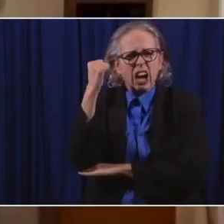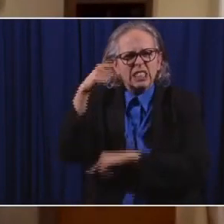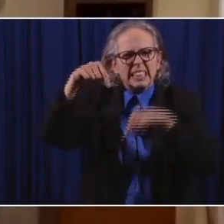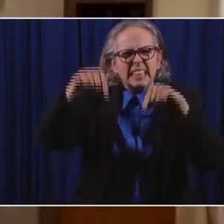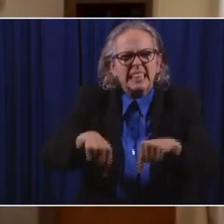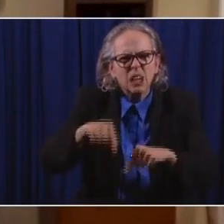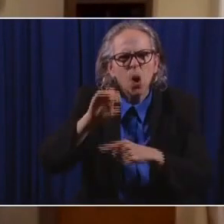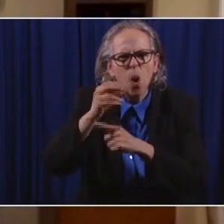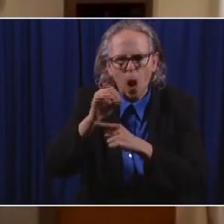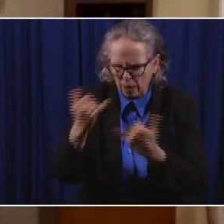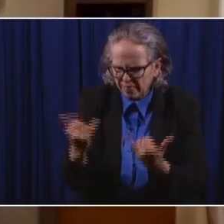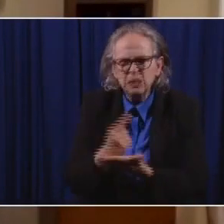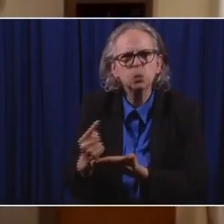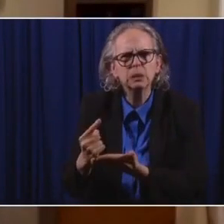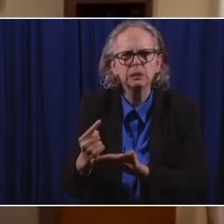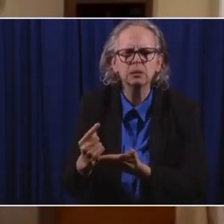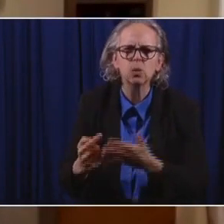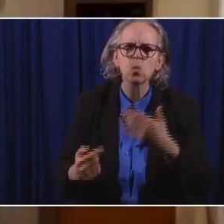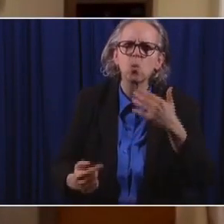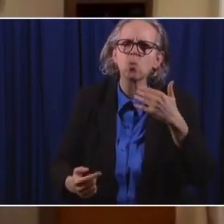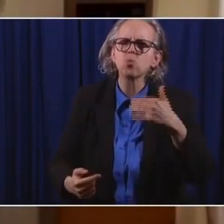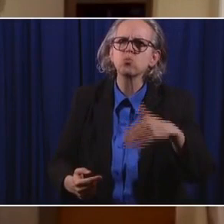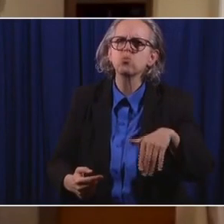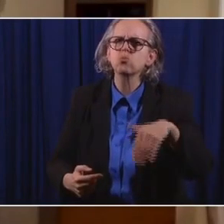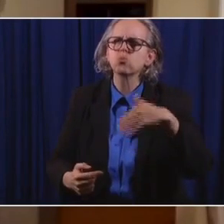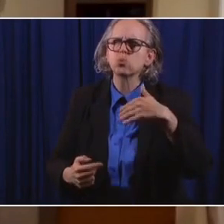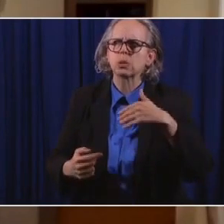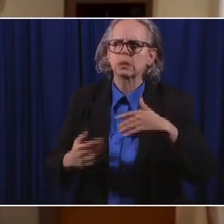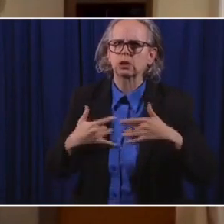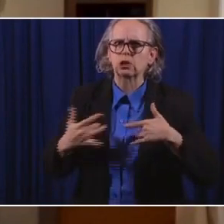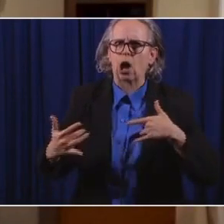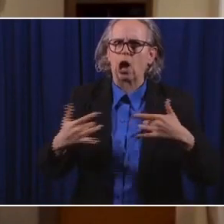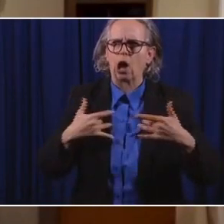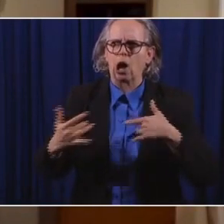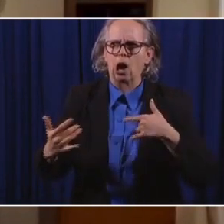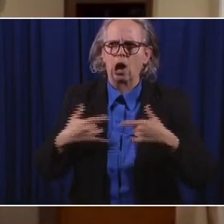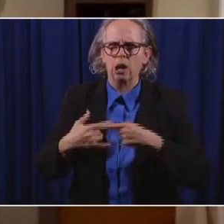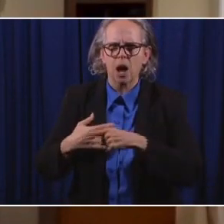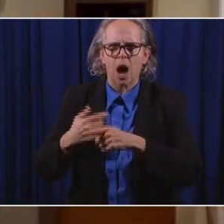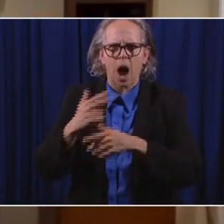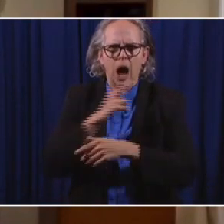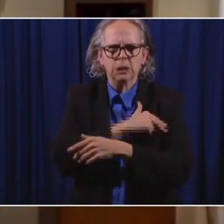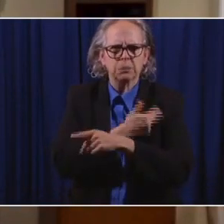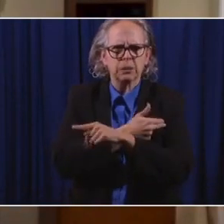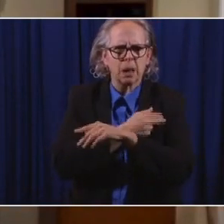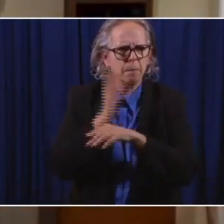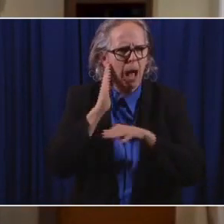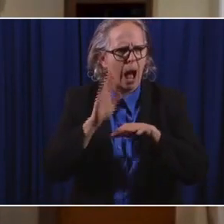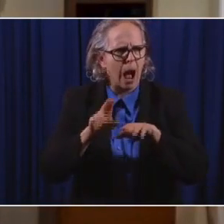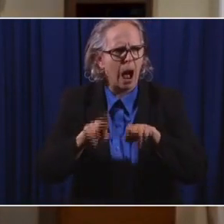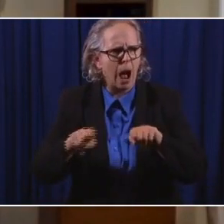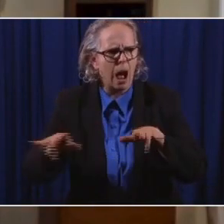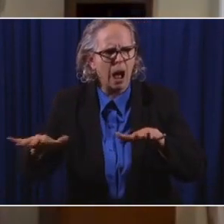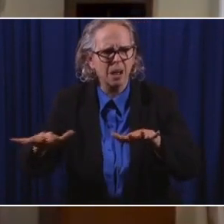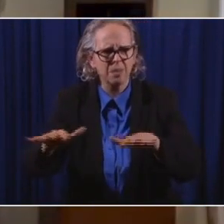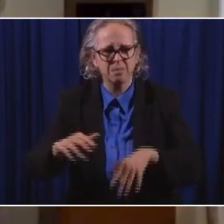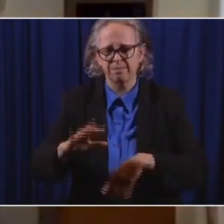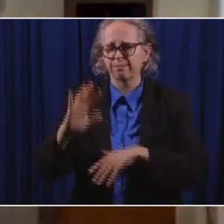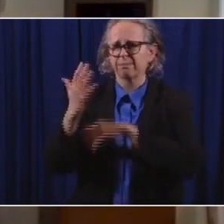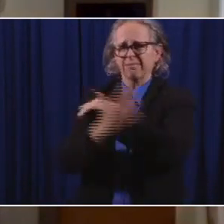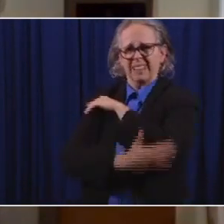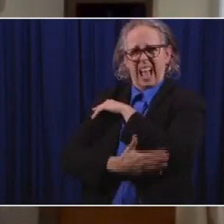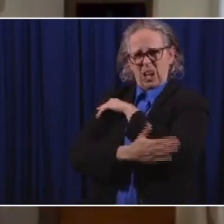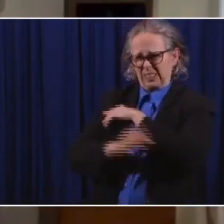high. Let's look, Eric, at the next slide. This is all 88 counties reported by